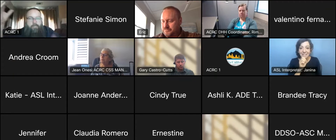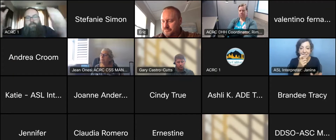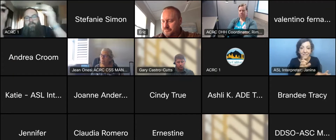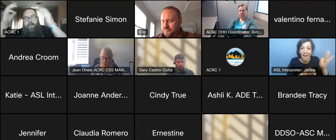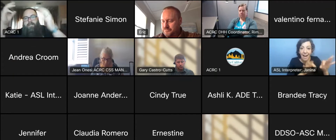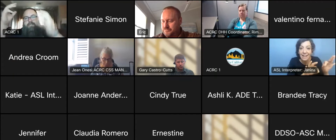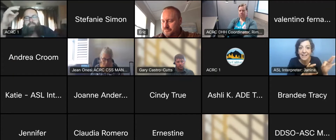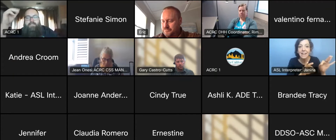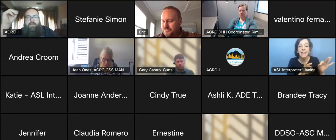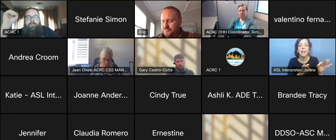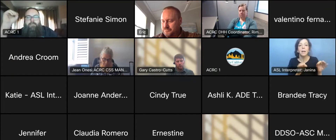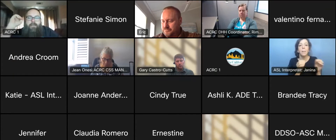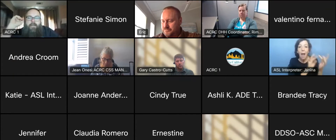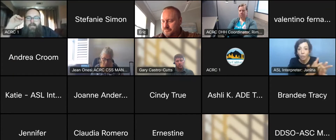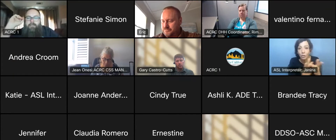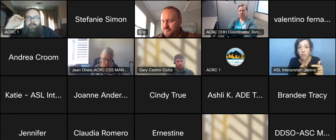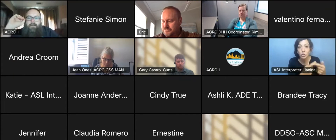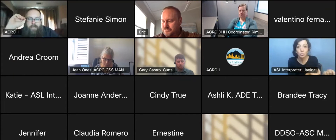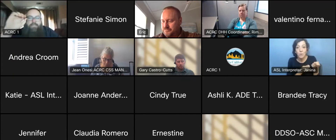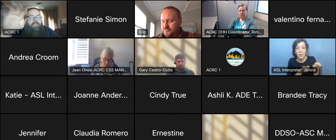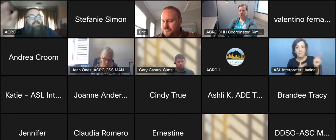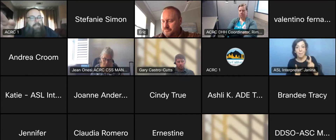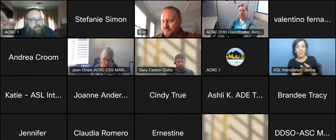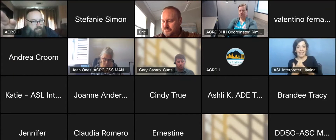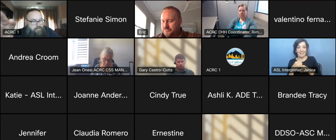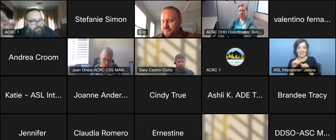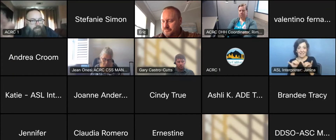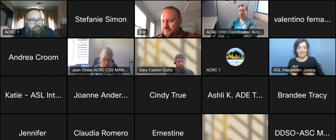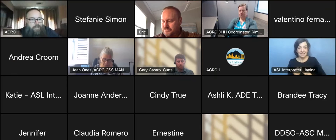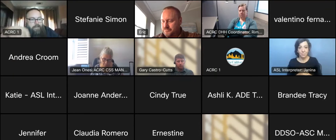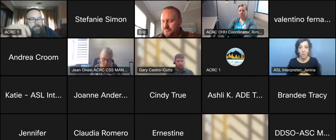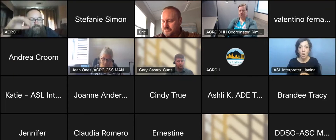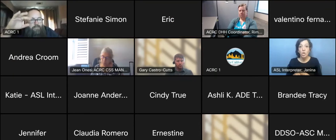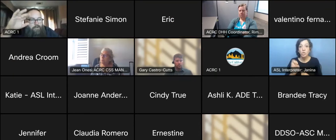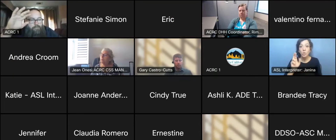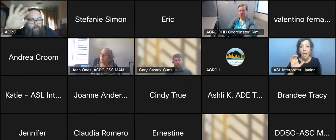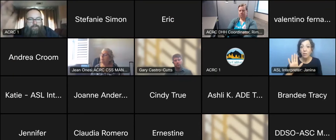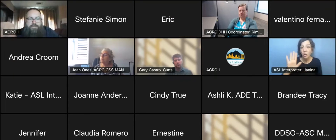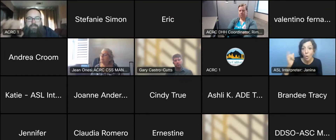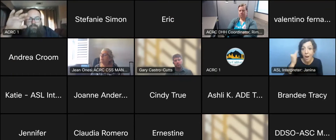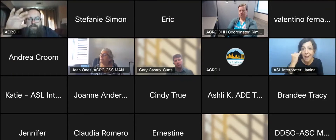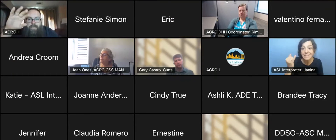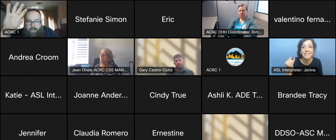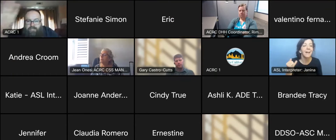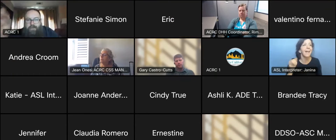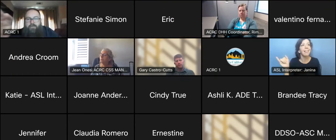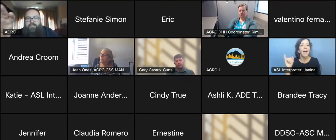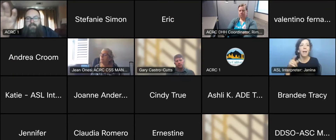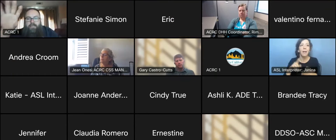activities to get more people brought into the system. And ideas like this and these portals and